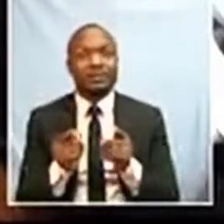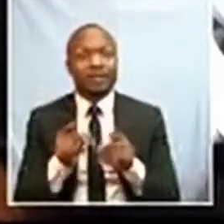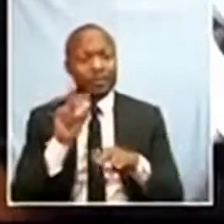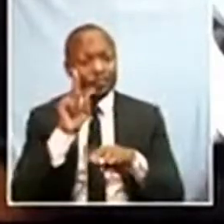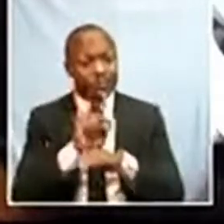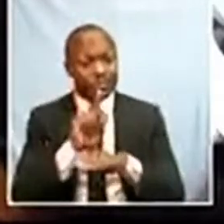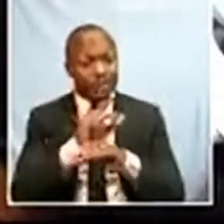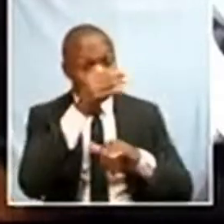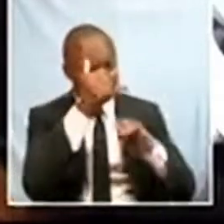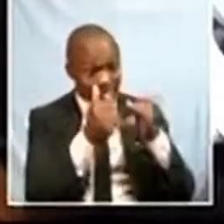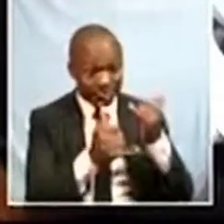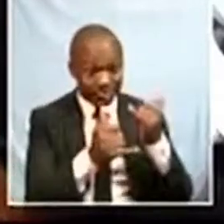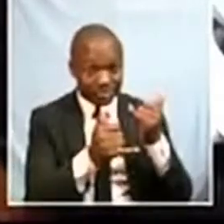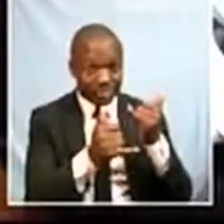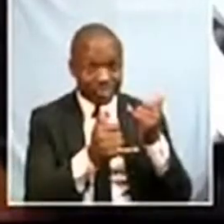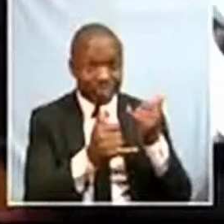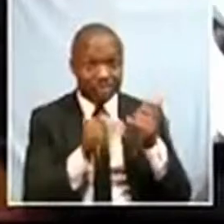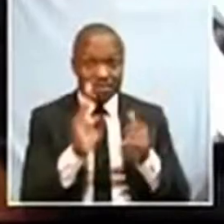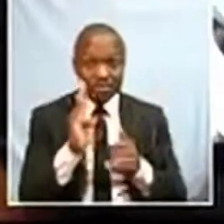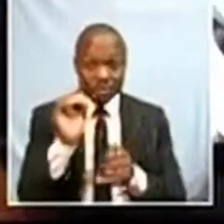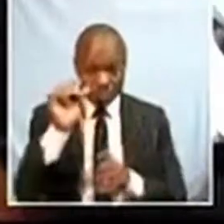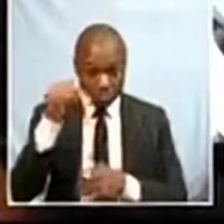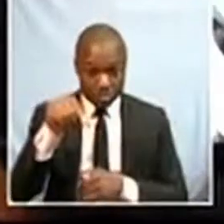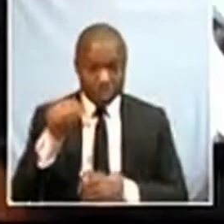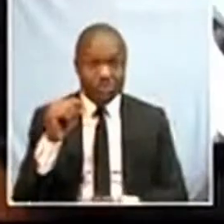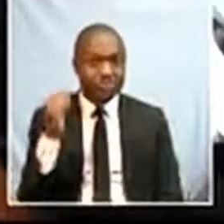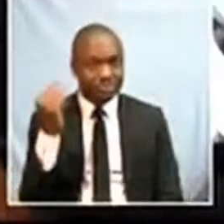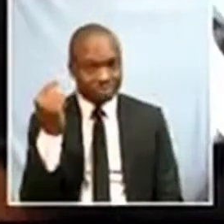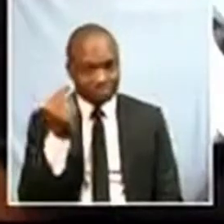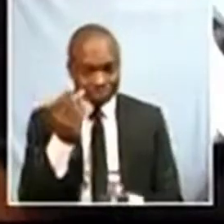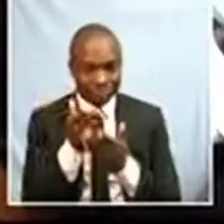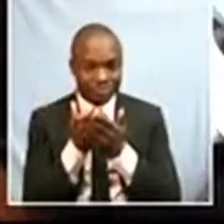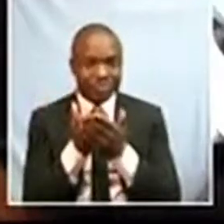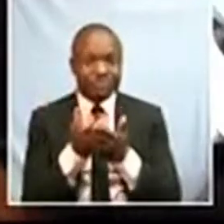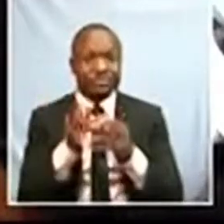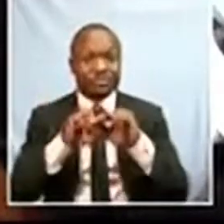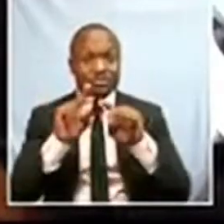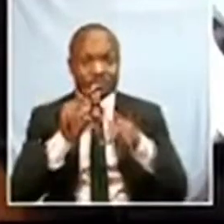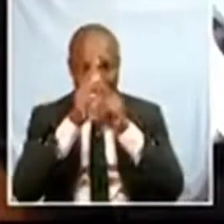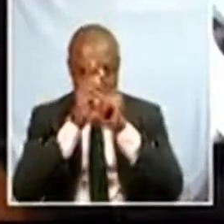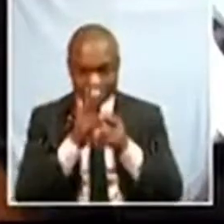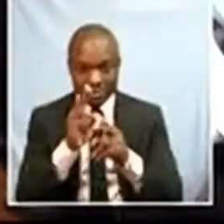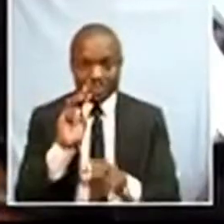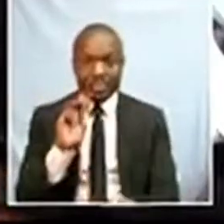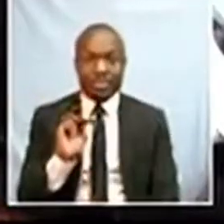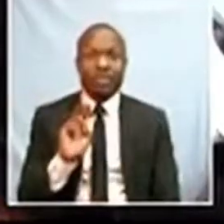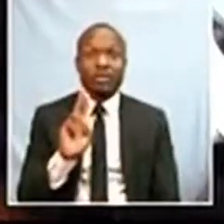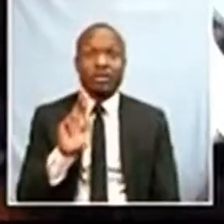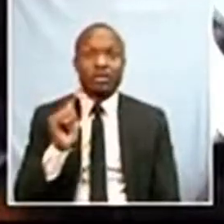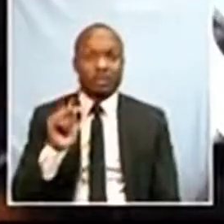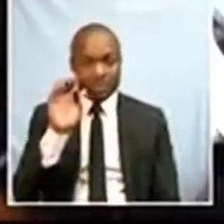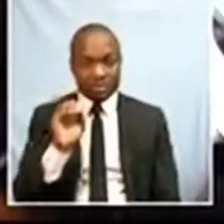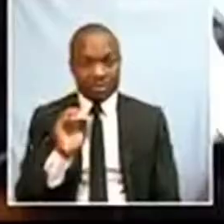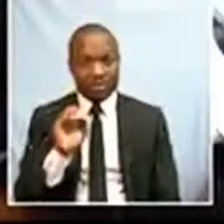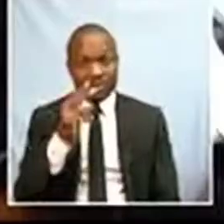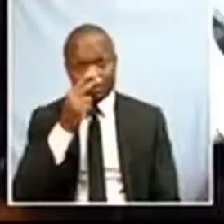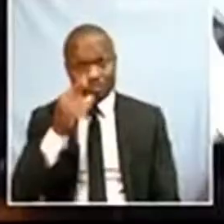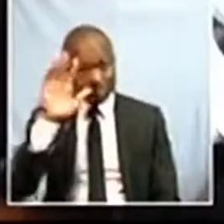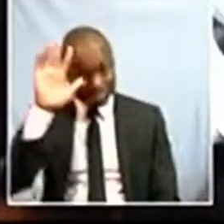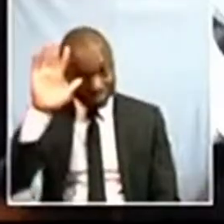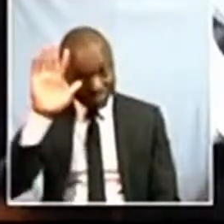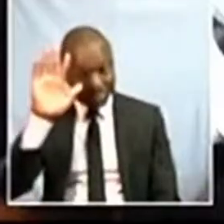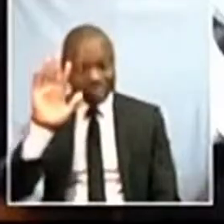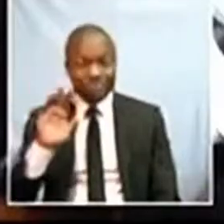project completion, the scope only. I submit, Chair. Honorable Mtelo, you had your hand up.